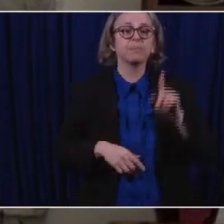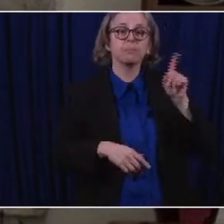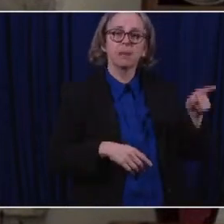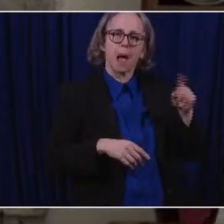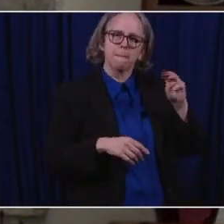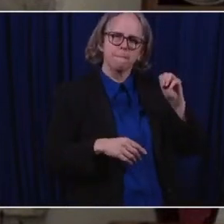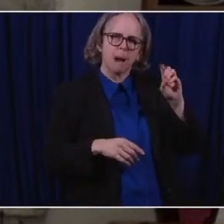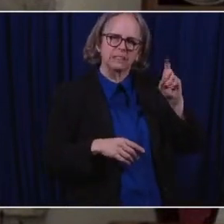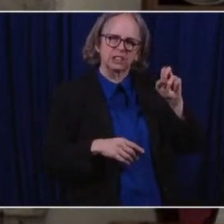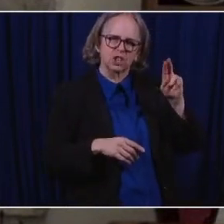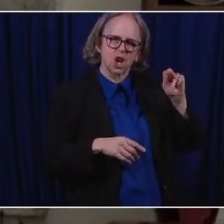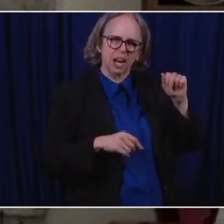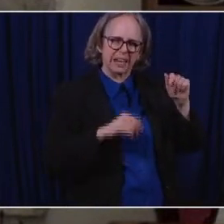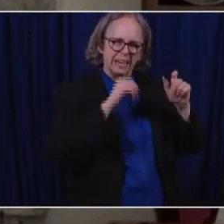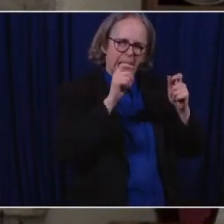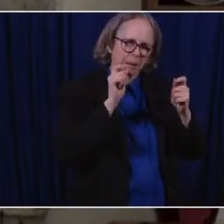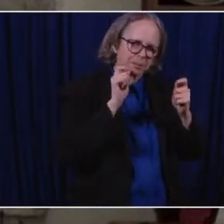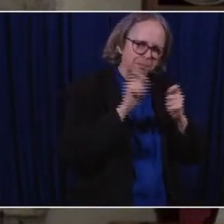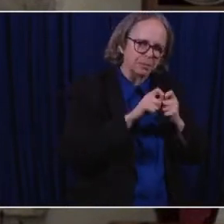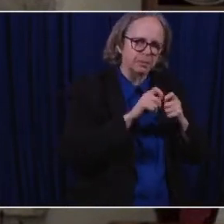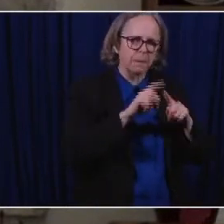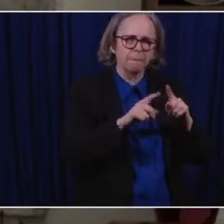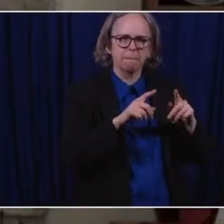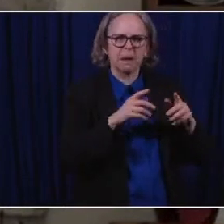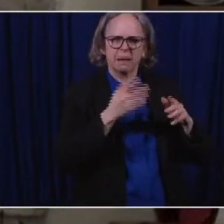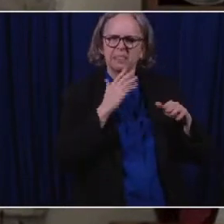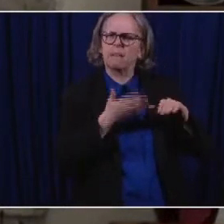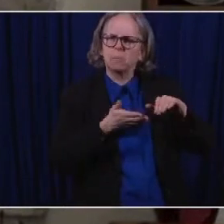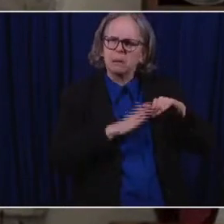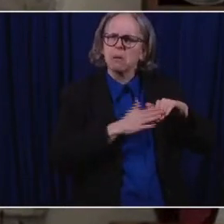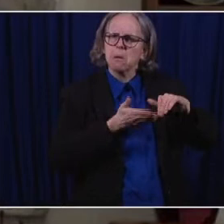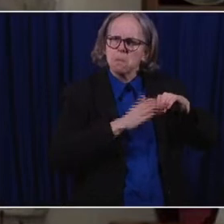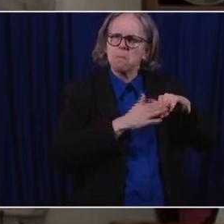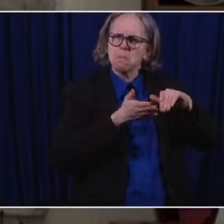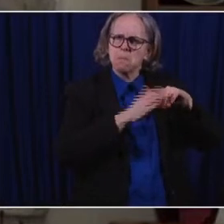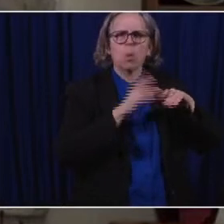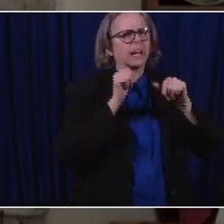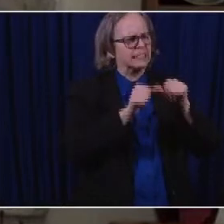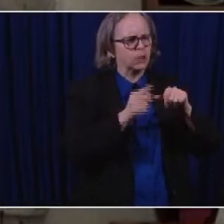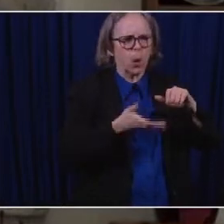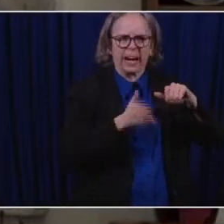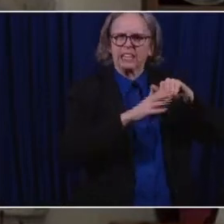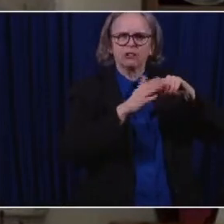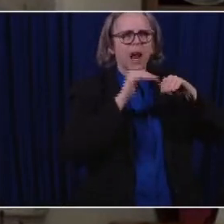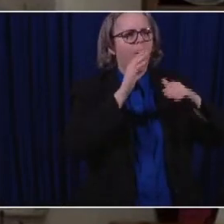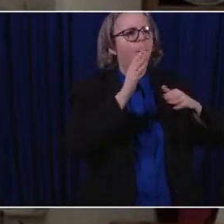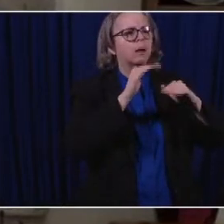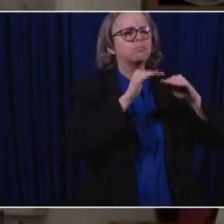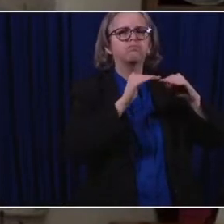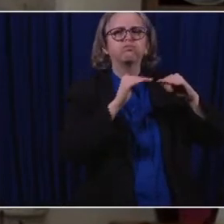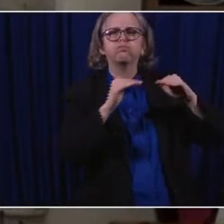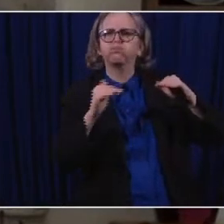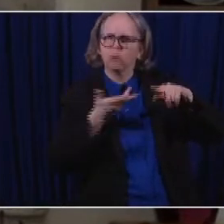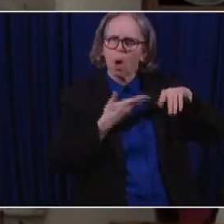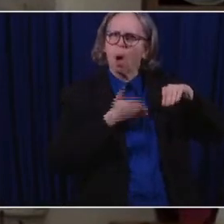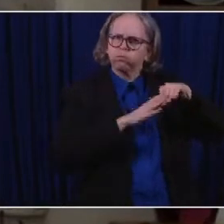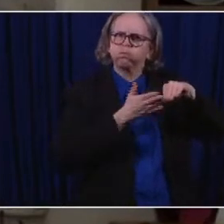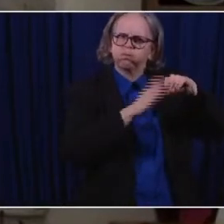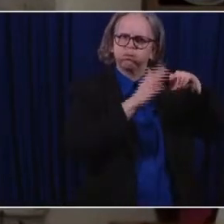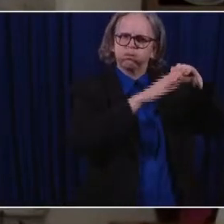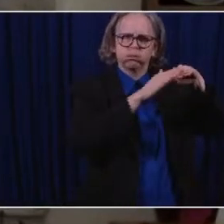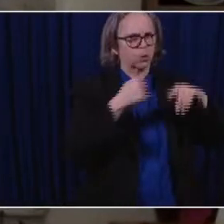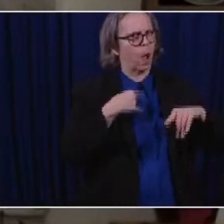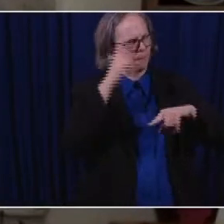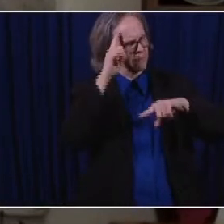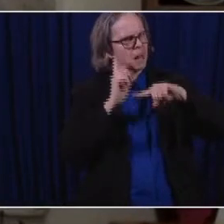already increased it to some extent, but we're looking forward to, it looks like they're going to continue. They were optimistic that they're going to continue to